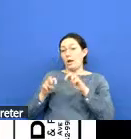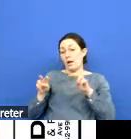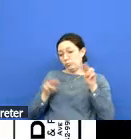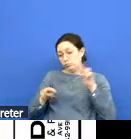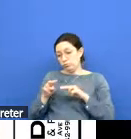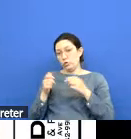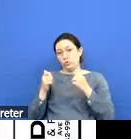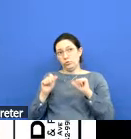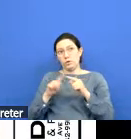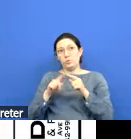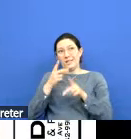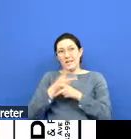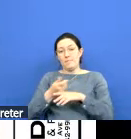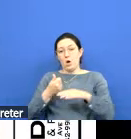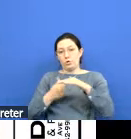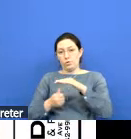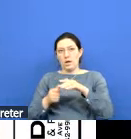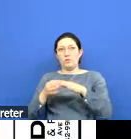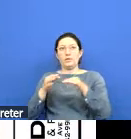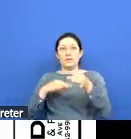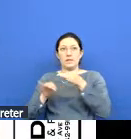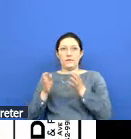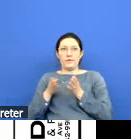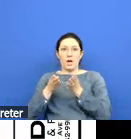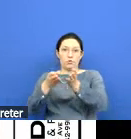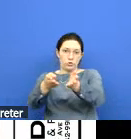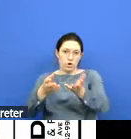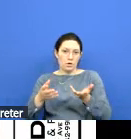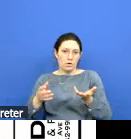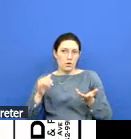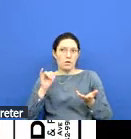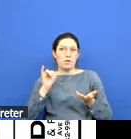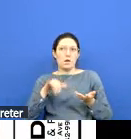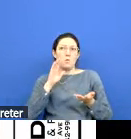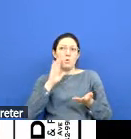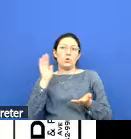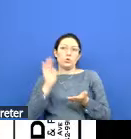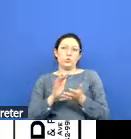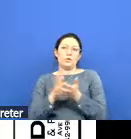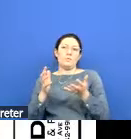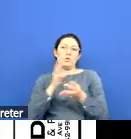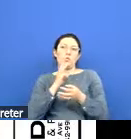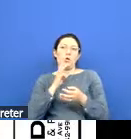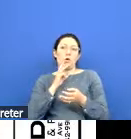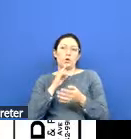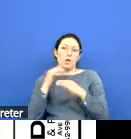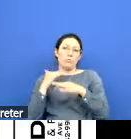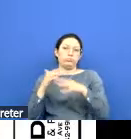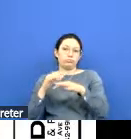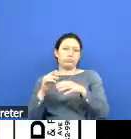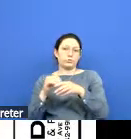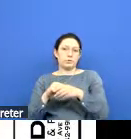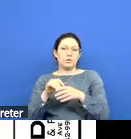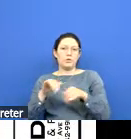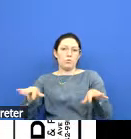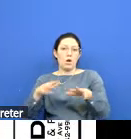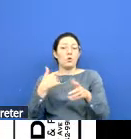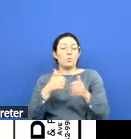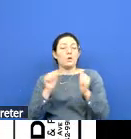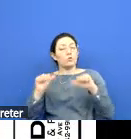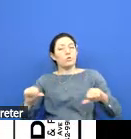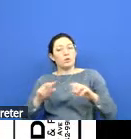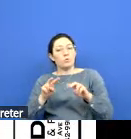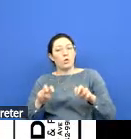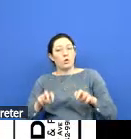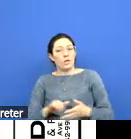the underground pipe instead of the concrete channel? And if that's going to reduce the amount of water that then gets into the ground table, we can certainly take a look